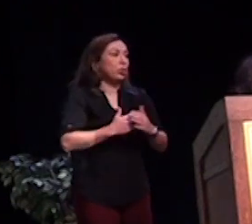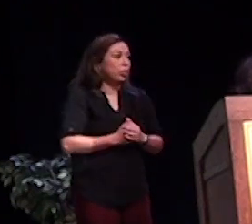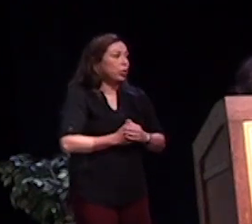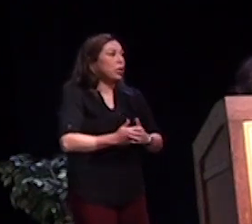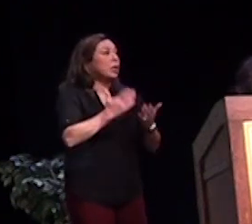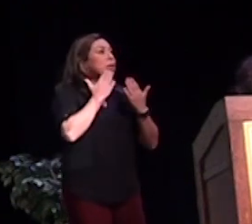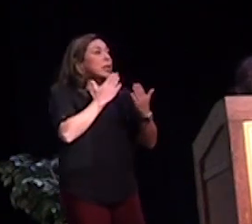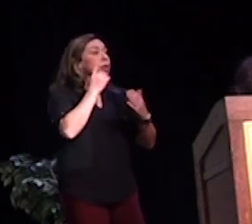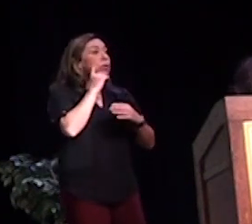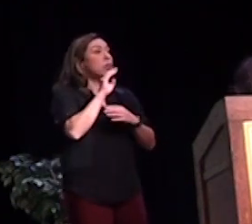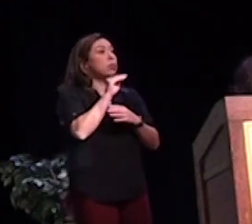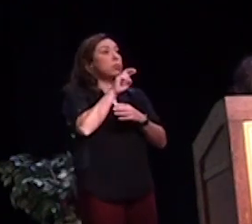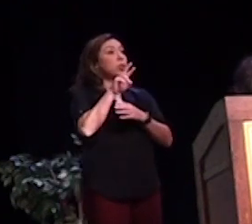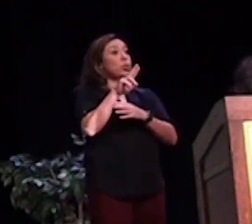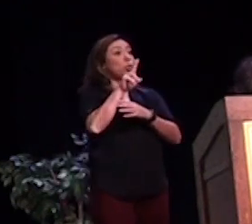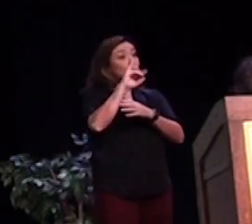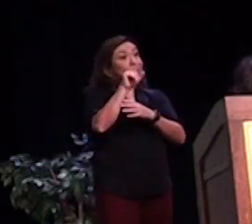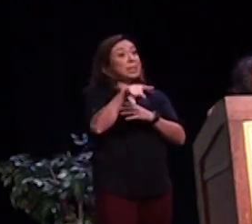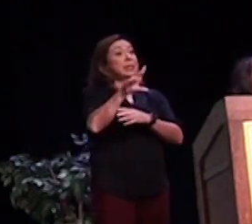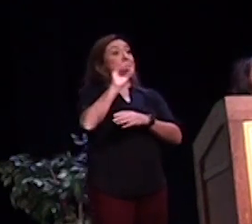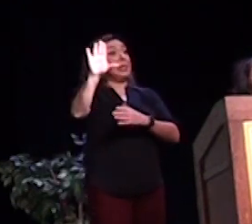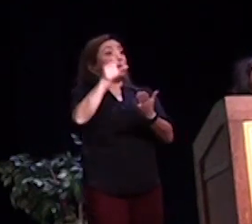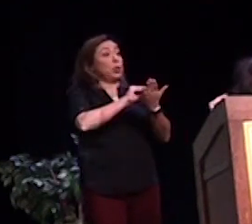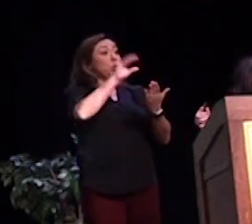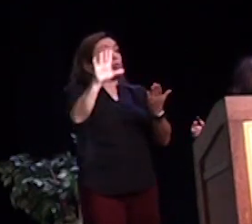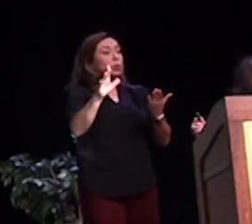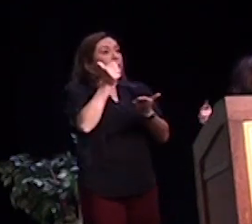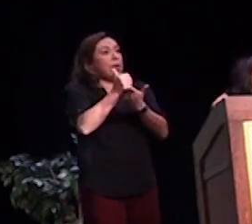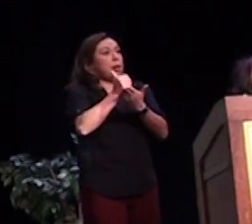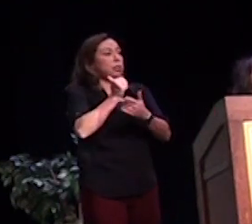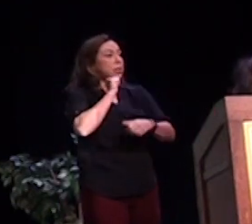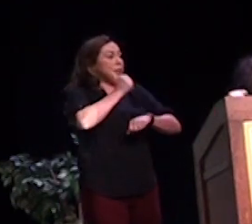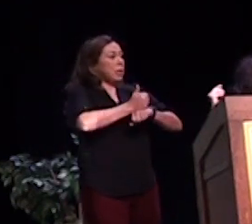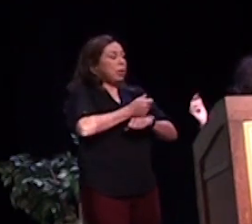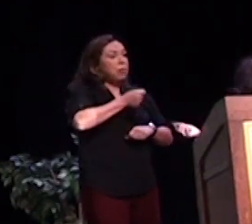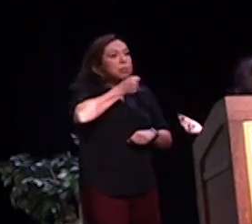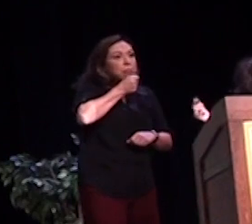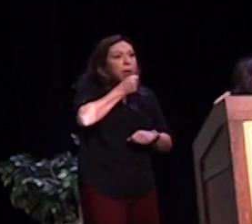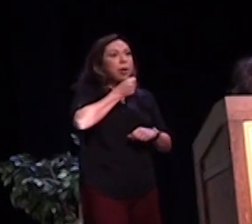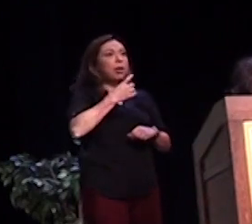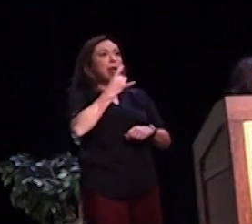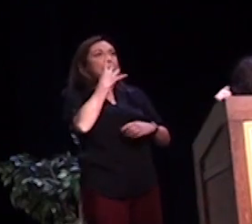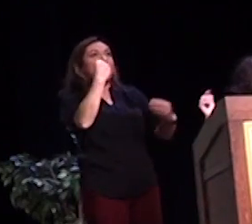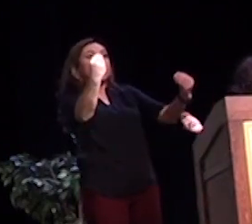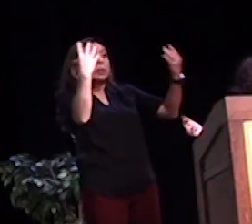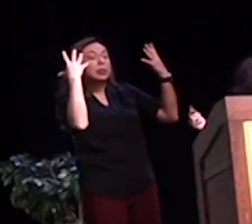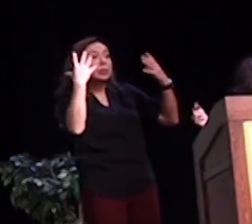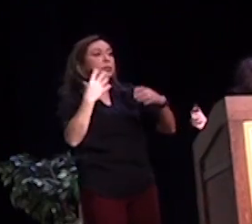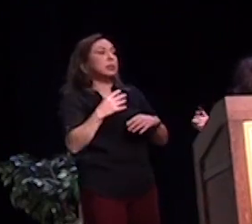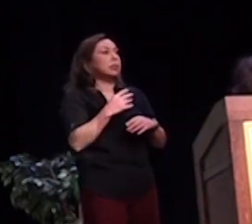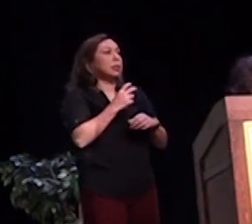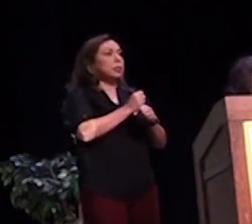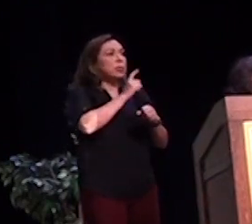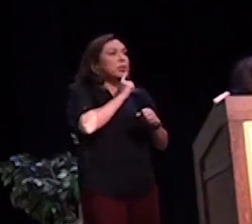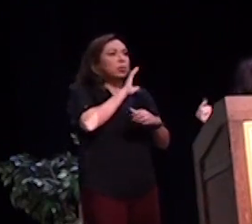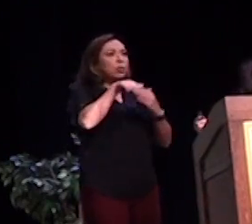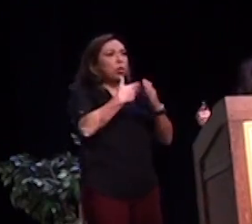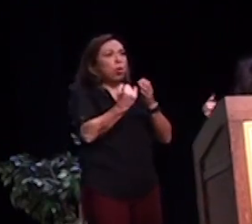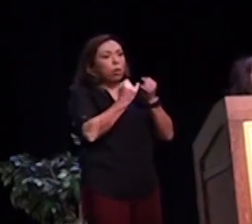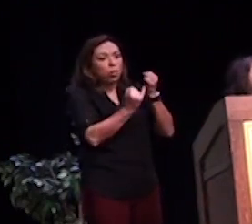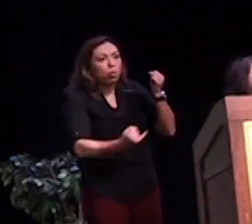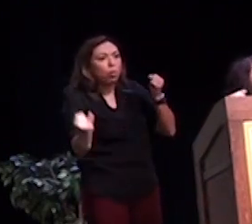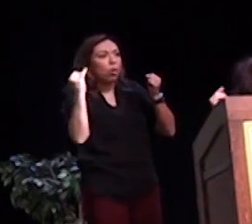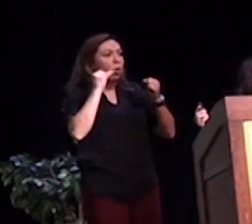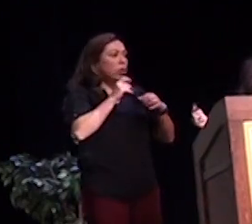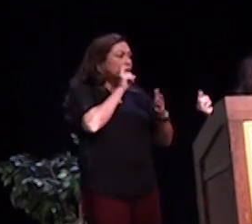to Mr. Reese and his students who helped set up the mic, turned on the lights, got the HDMI cord, checked the